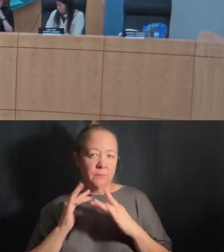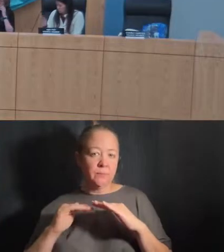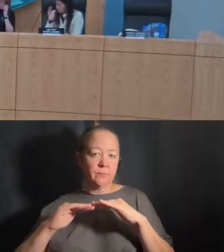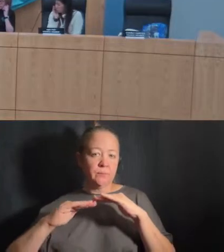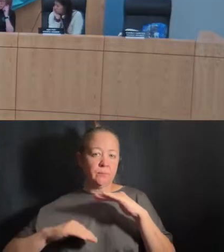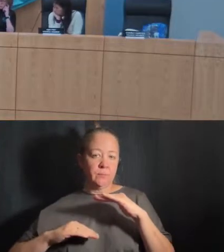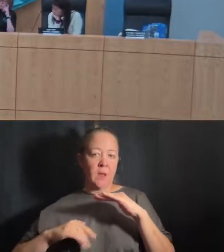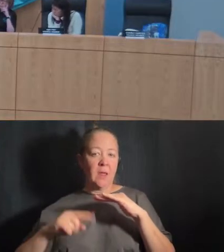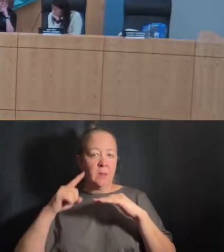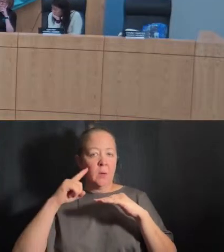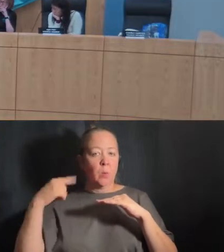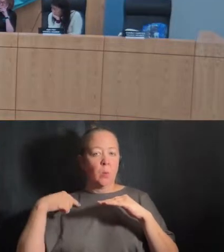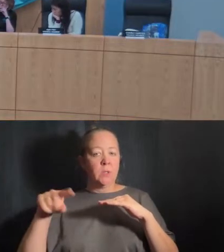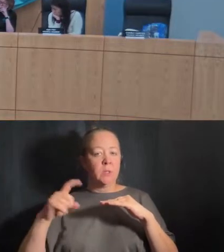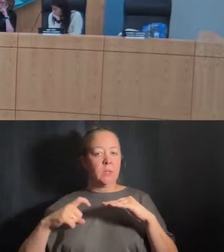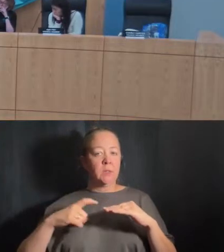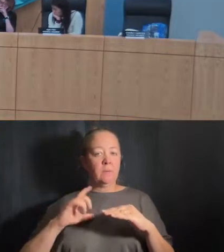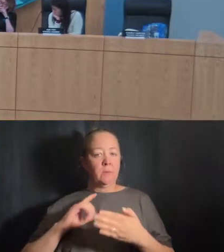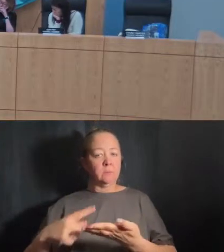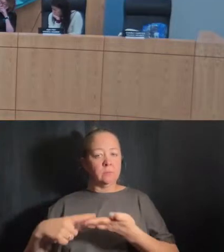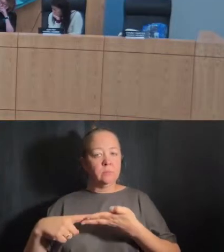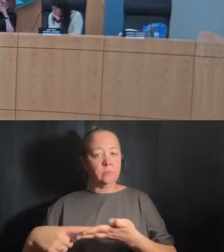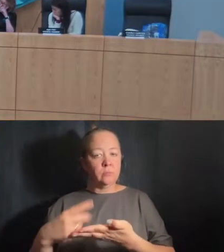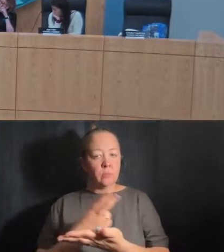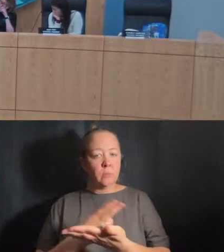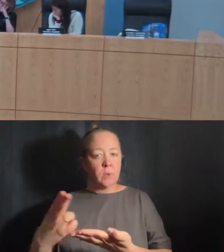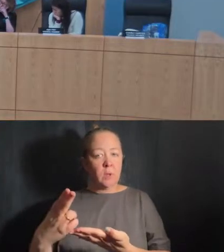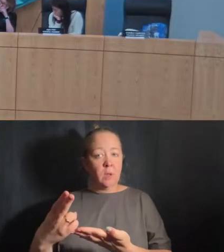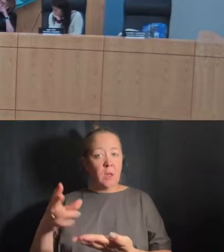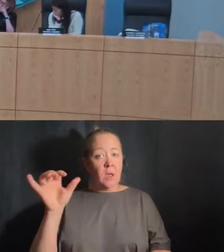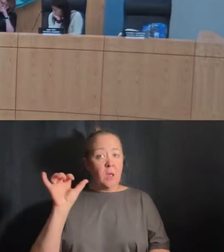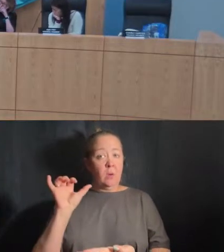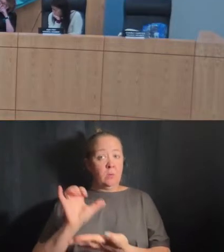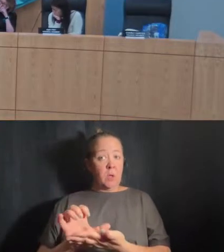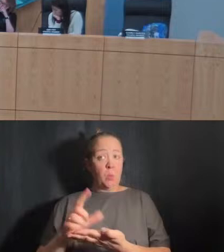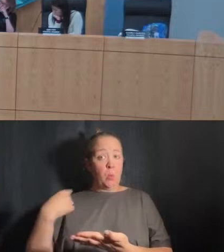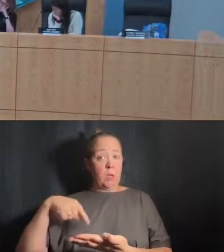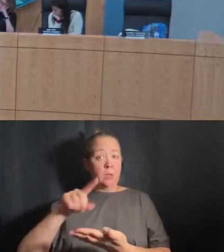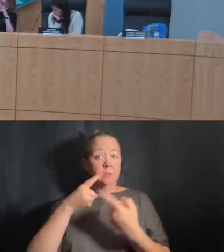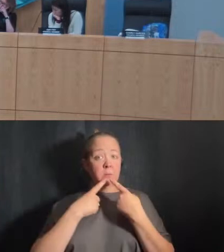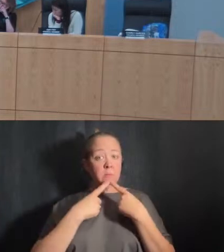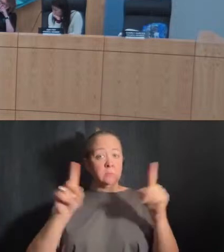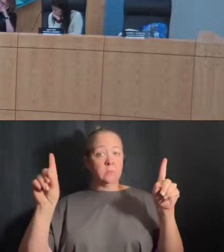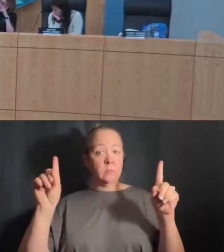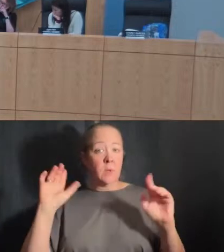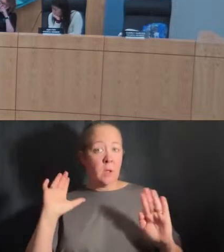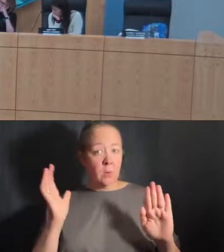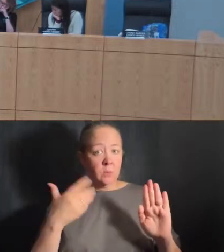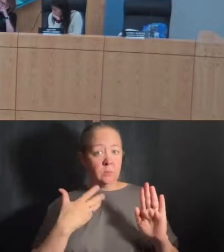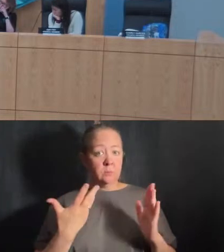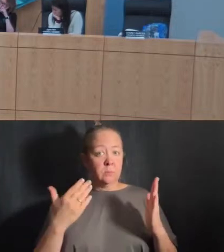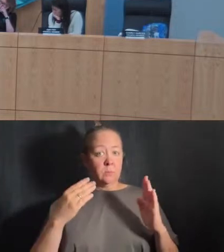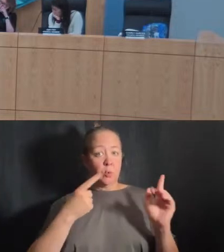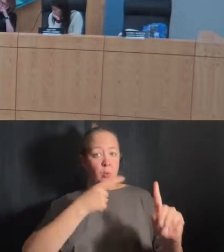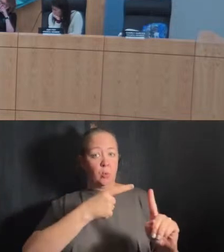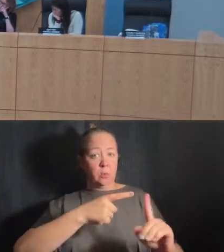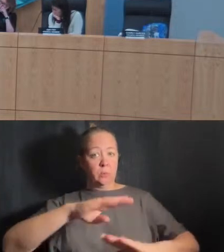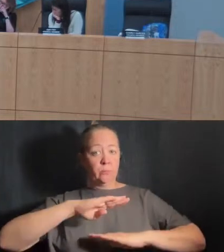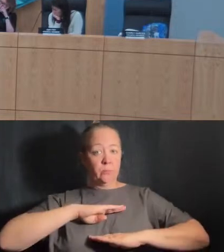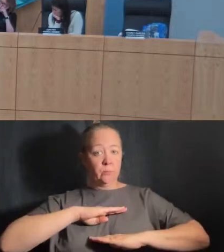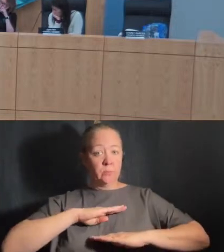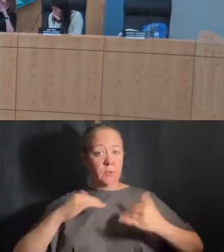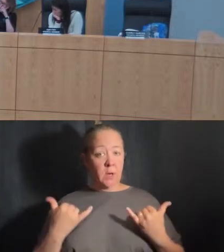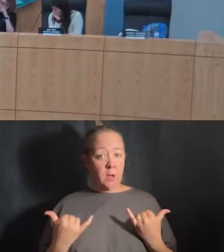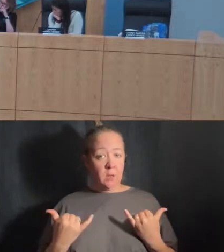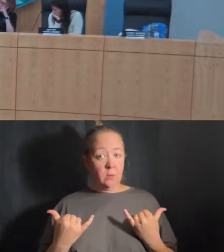to say, are we where we want to be? And if, are there still more things to cut? And then when